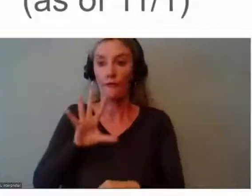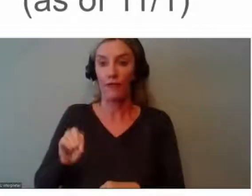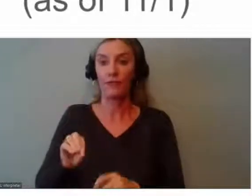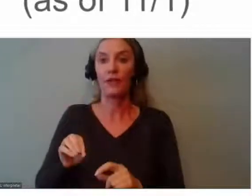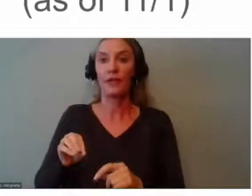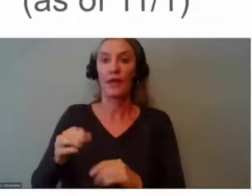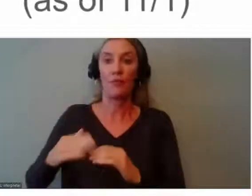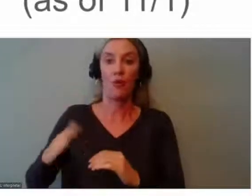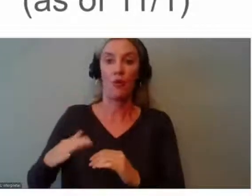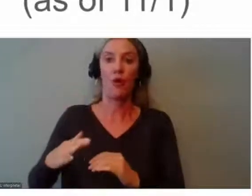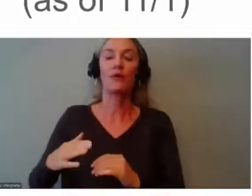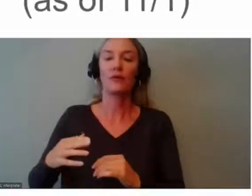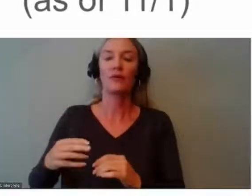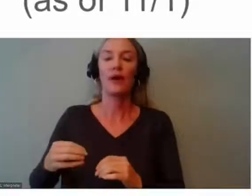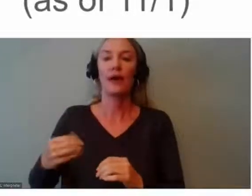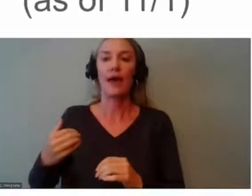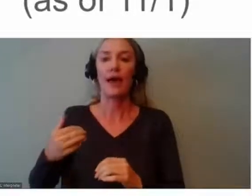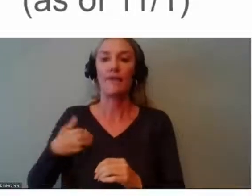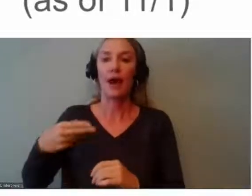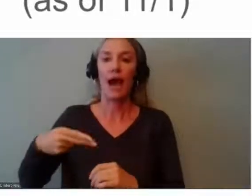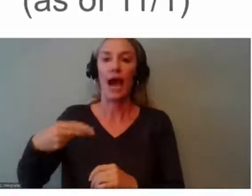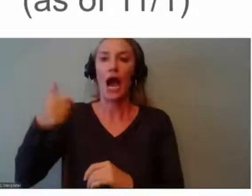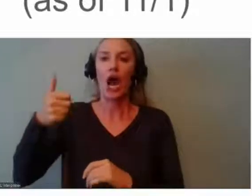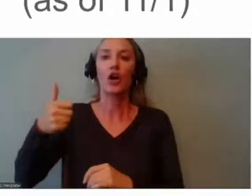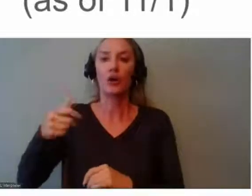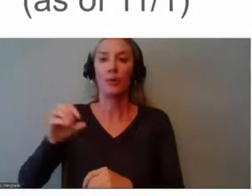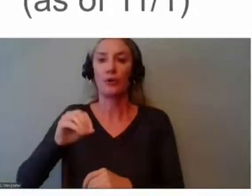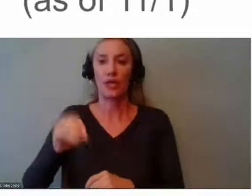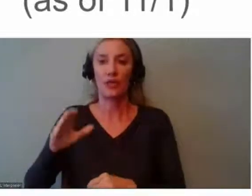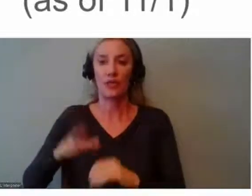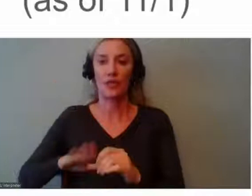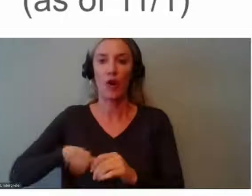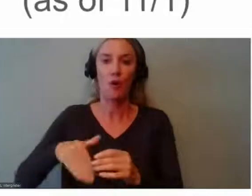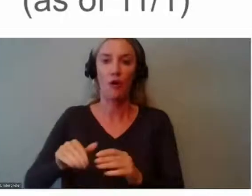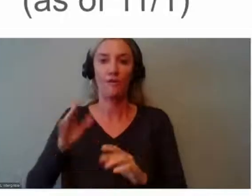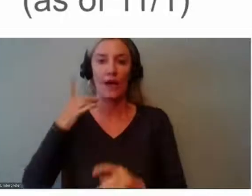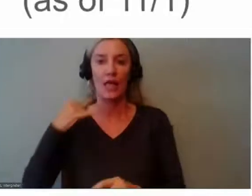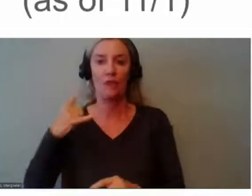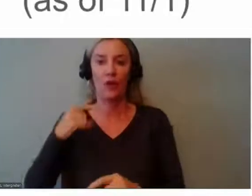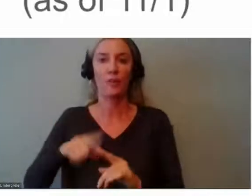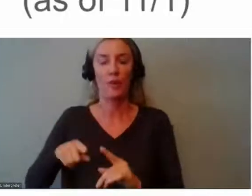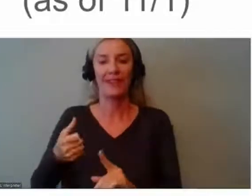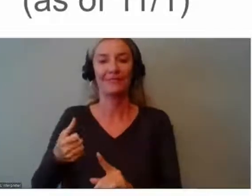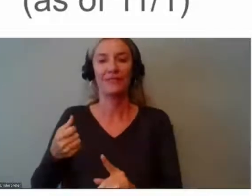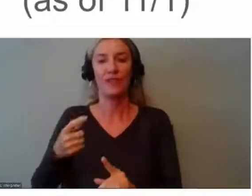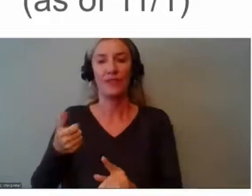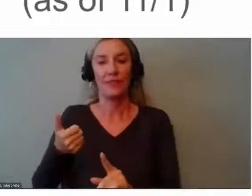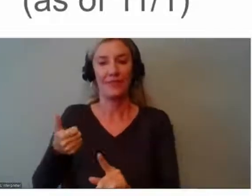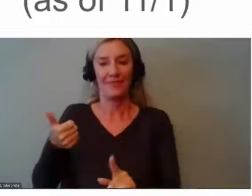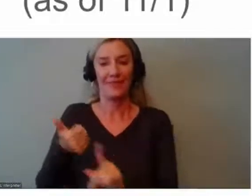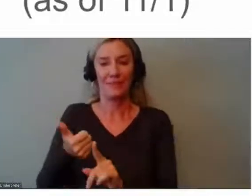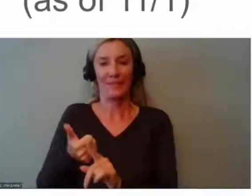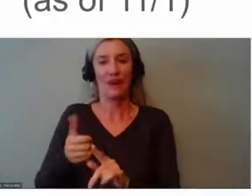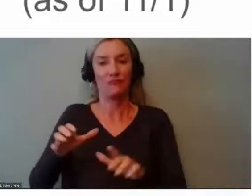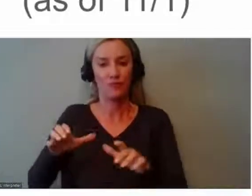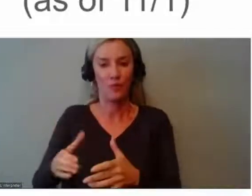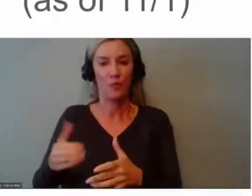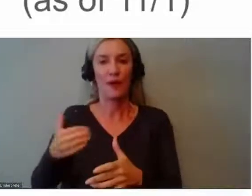higher rate than in California, but unfortunately, they are also the ones who suffer the most hospitalizations and death.